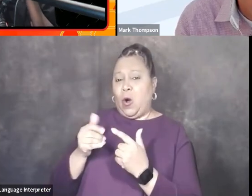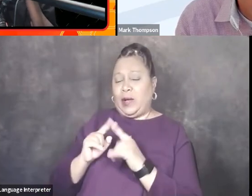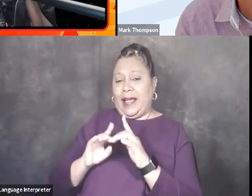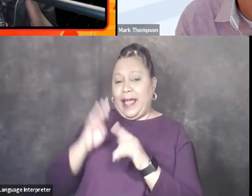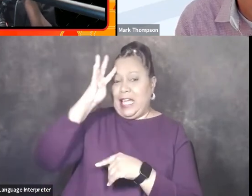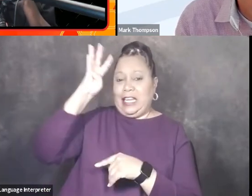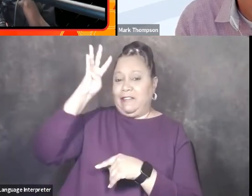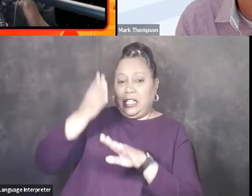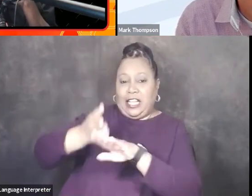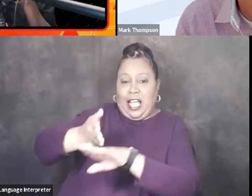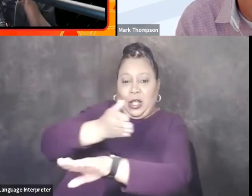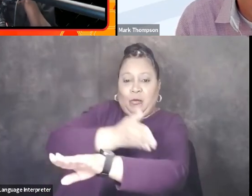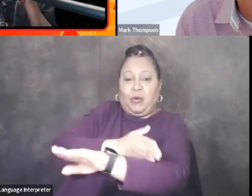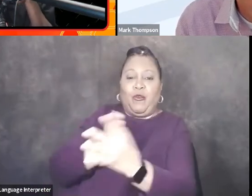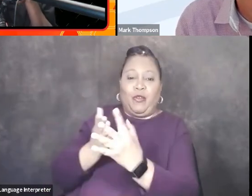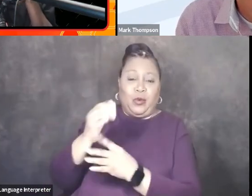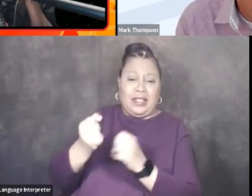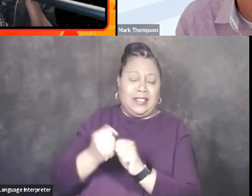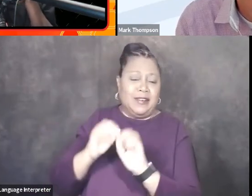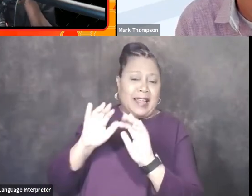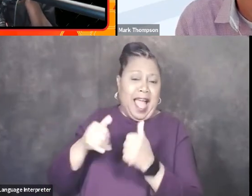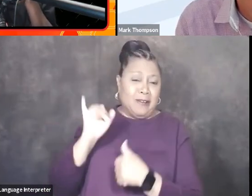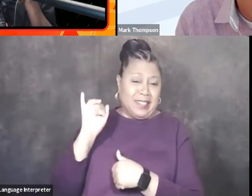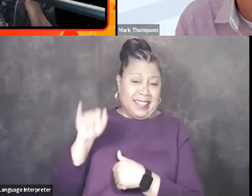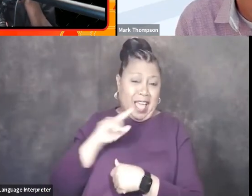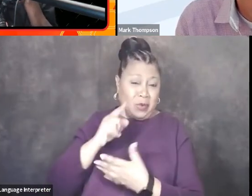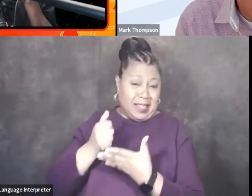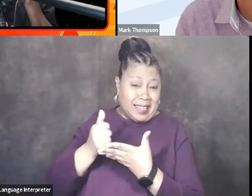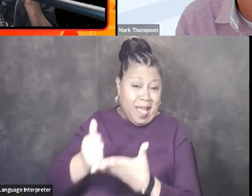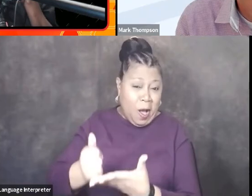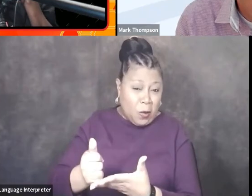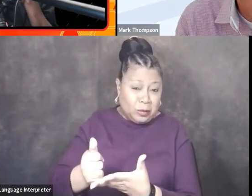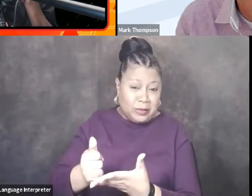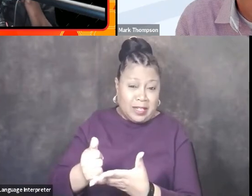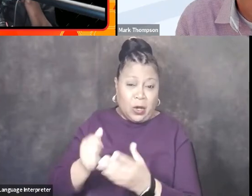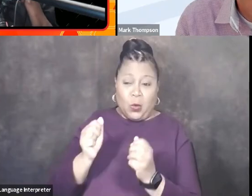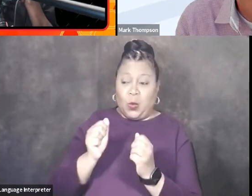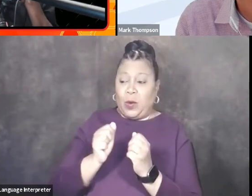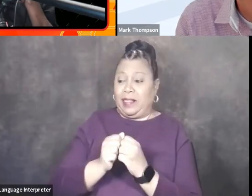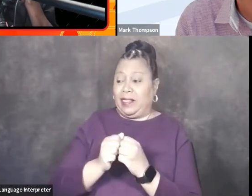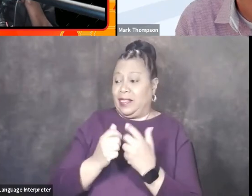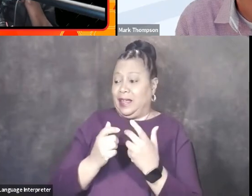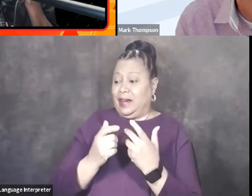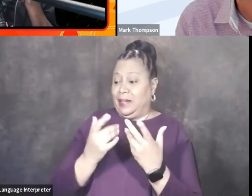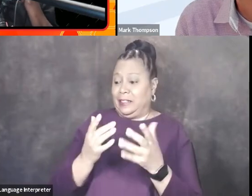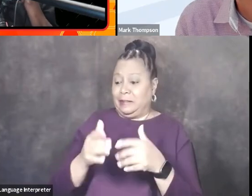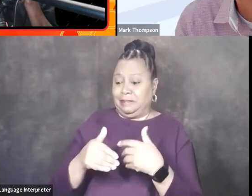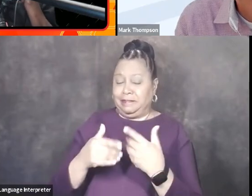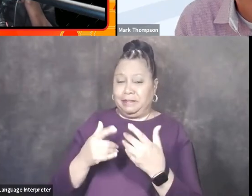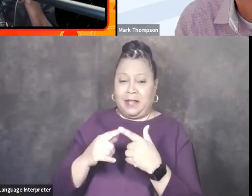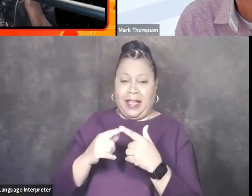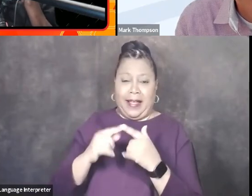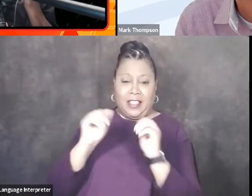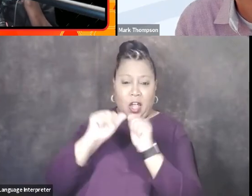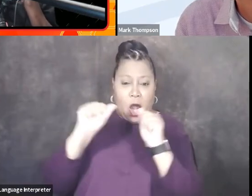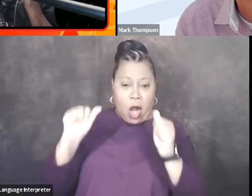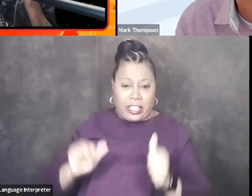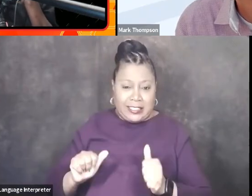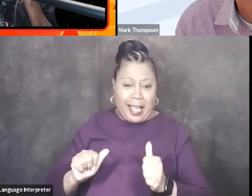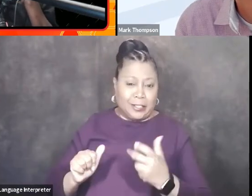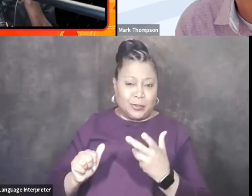innovation has improved over the years, how has that really helped with the